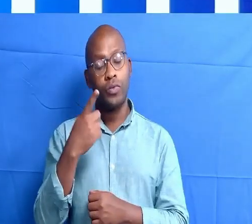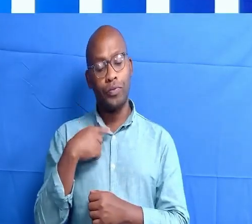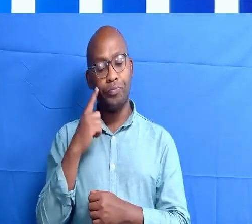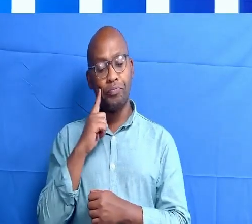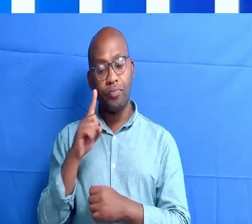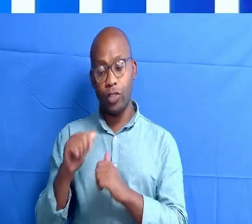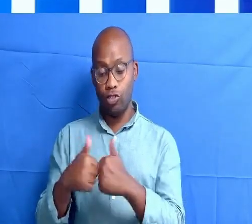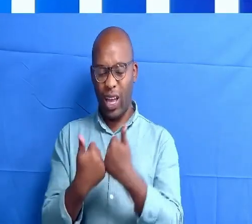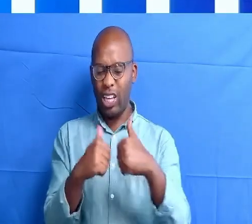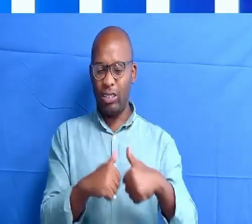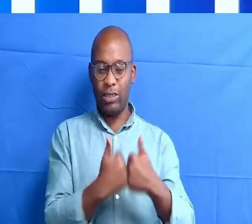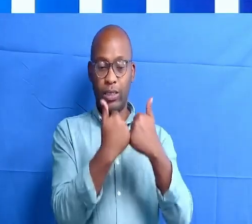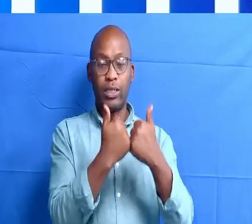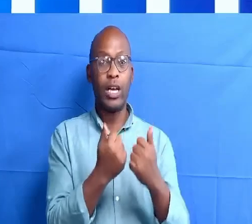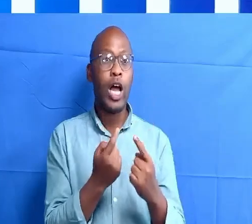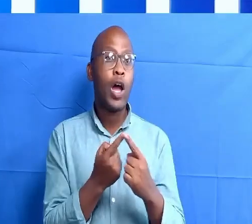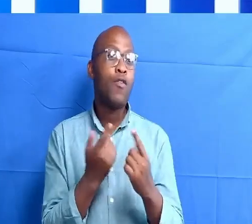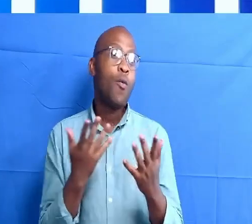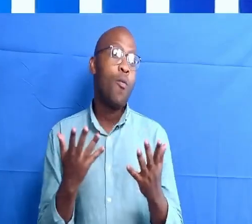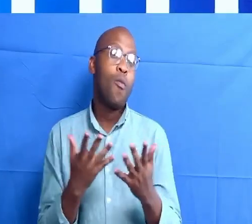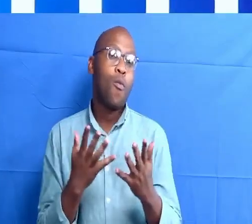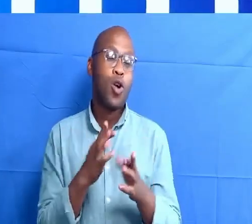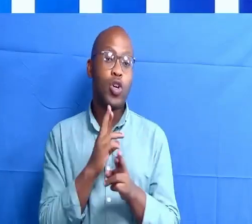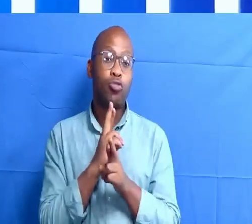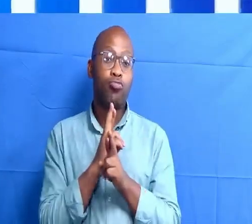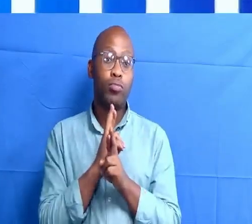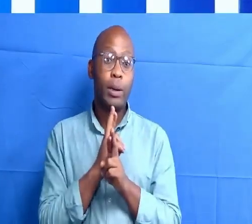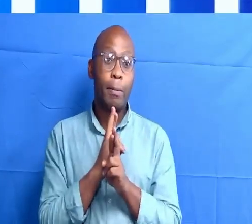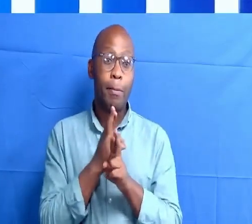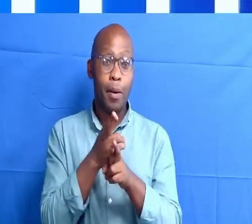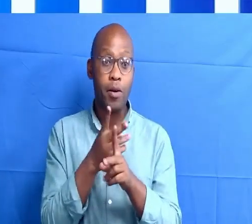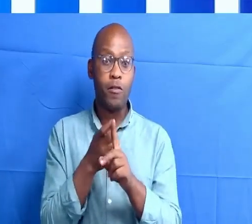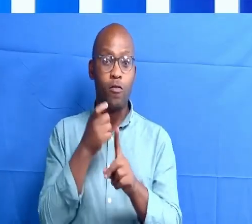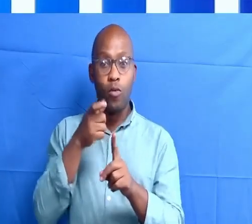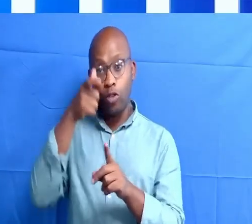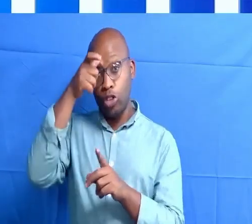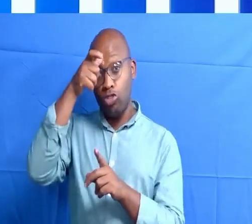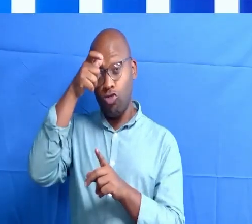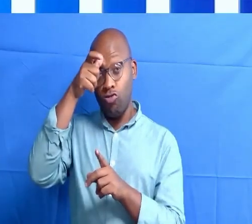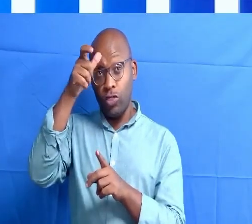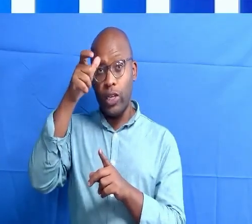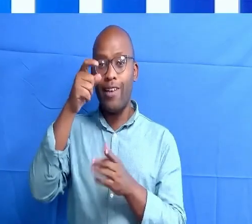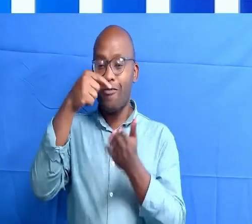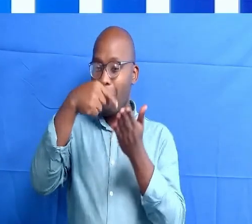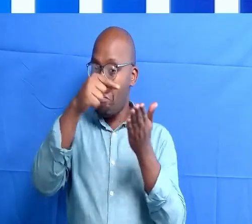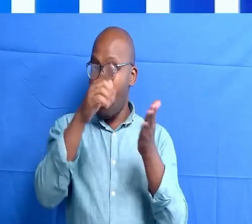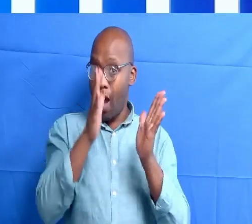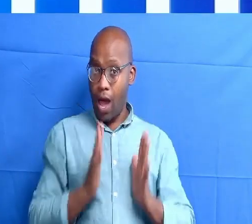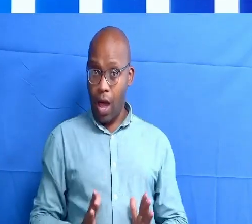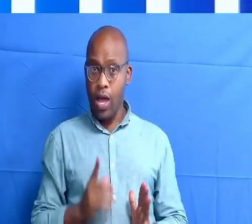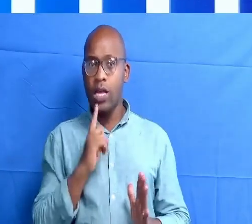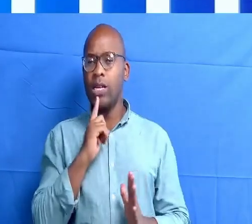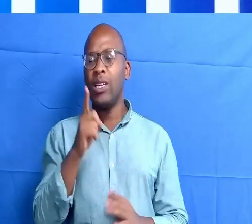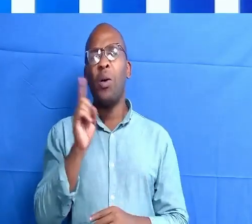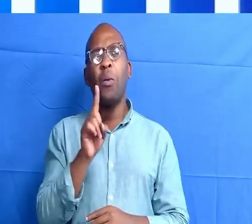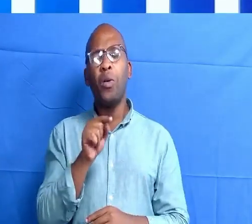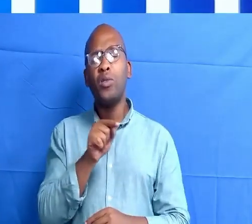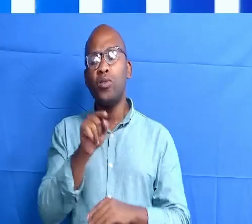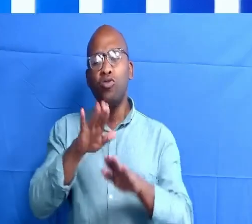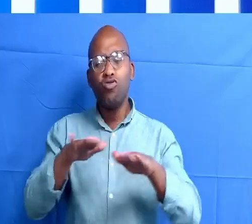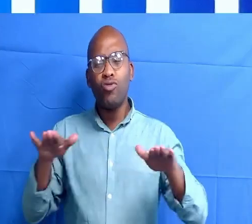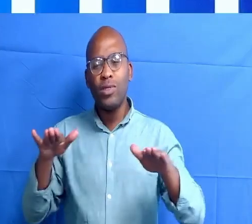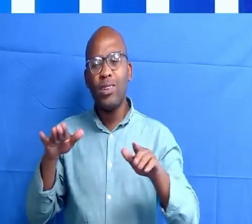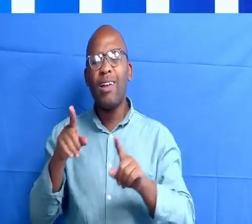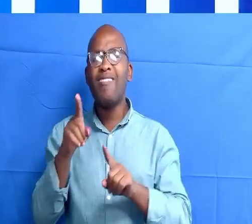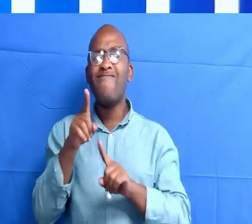being identified from the diagnostic report and also from the chief marker's report, which say the learners fail to